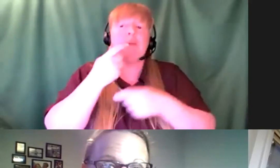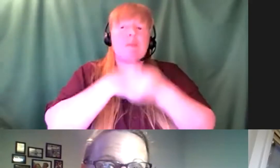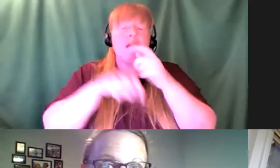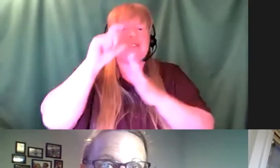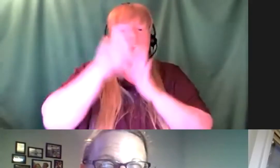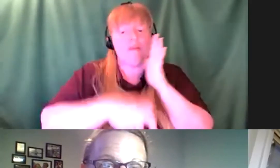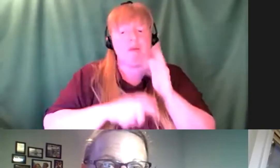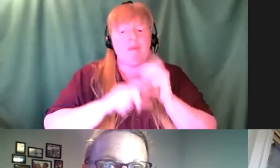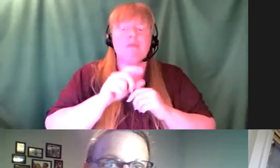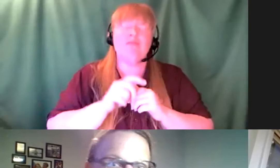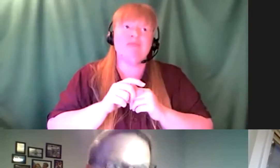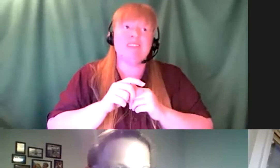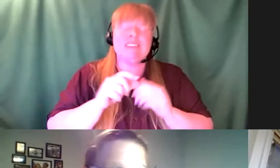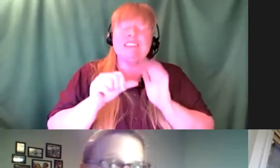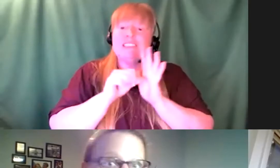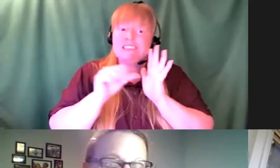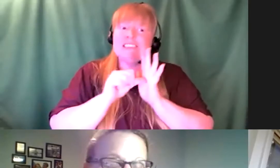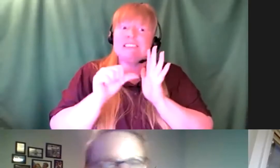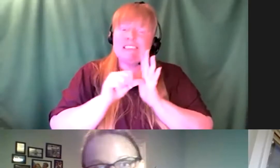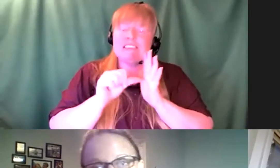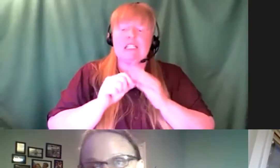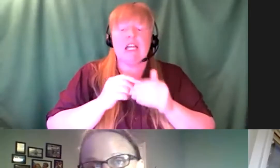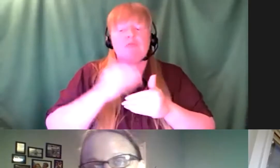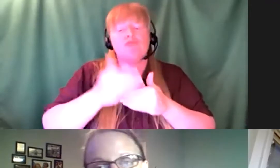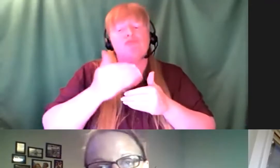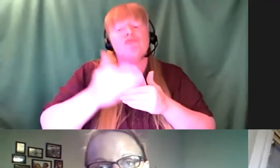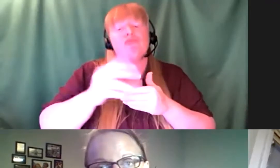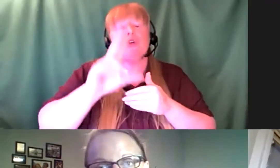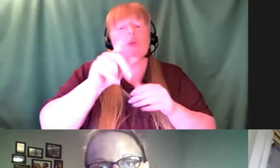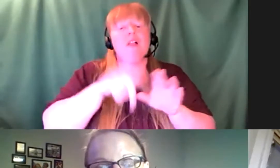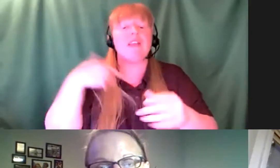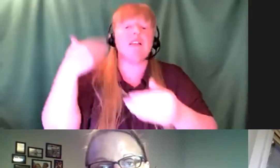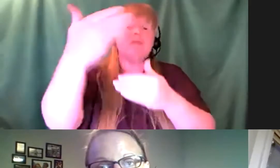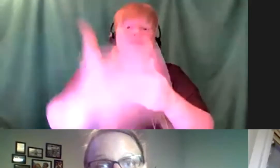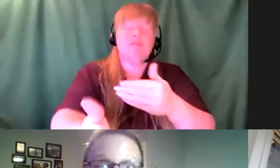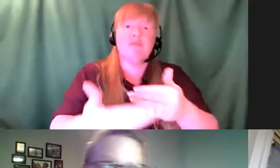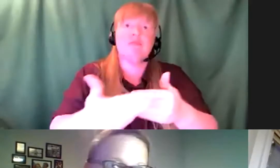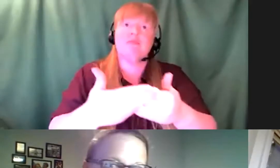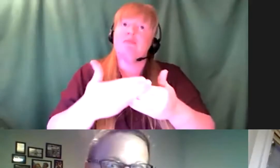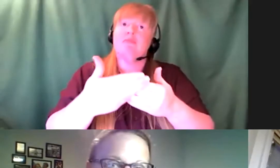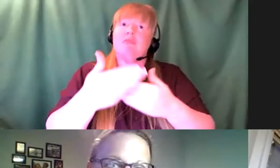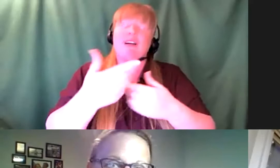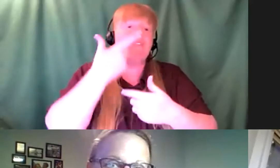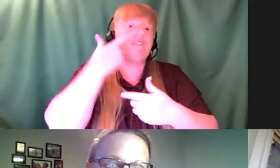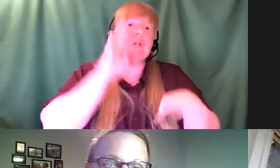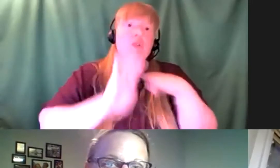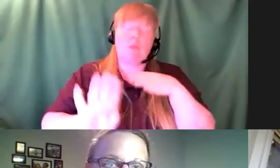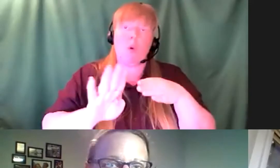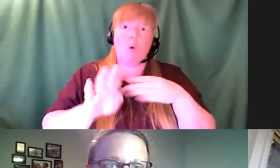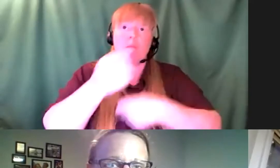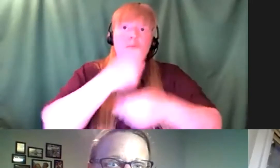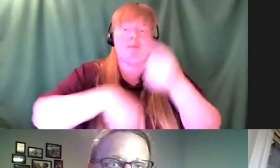years later, that was still a moment, but it was a positive one that changed my life again in a different direction.